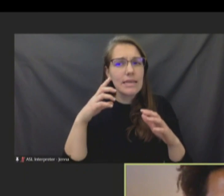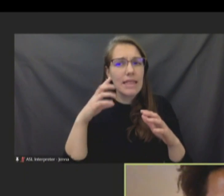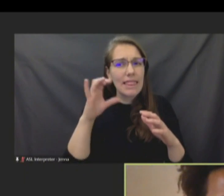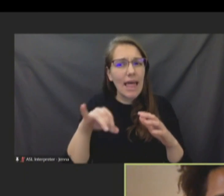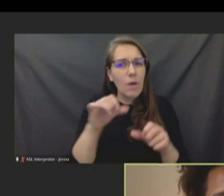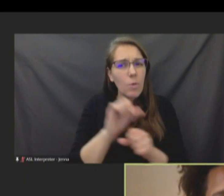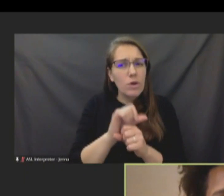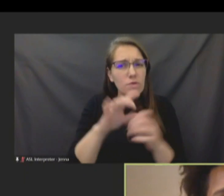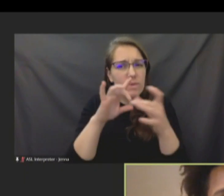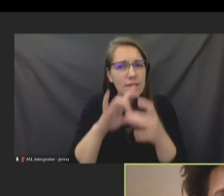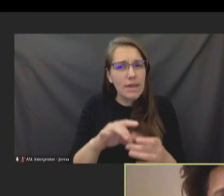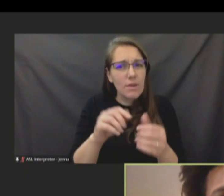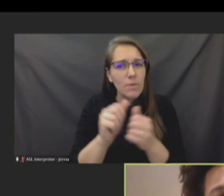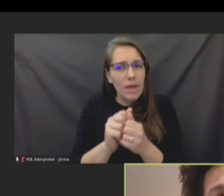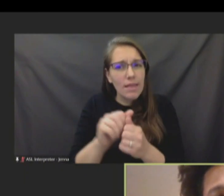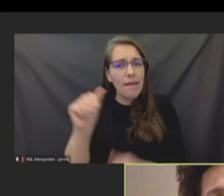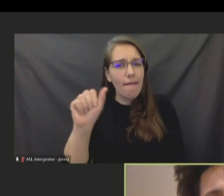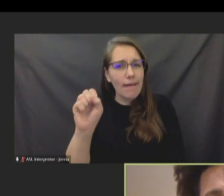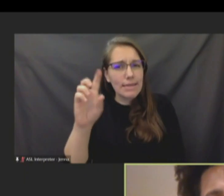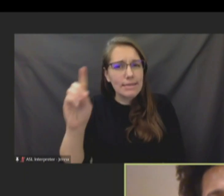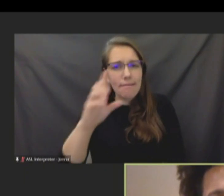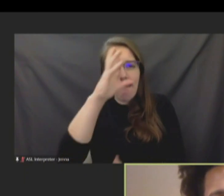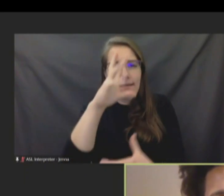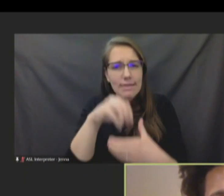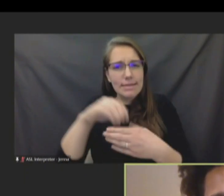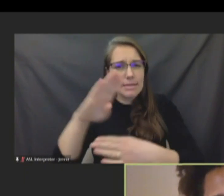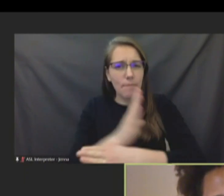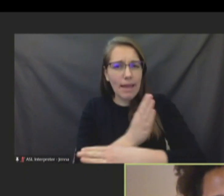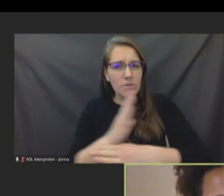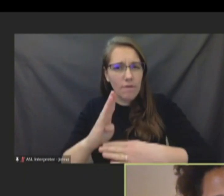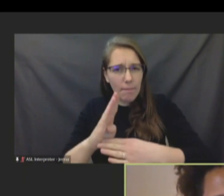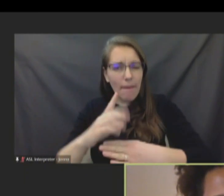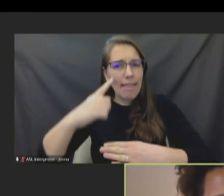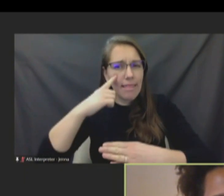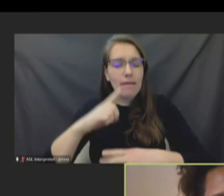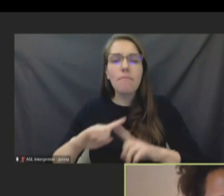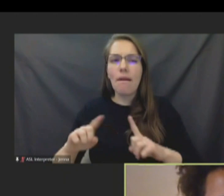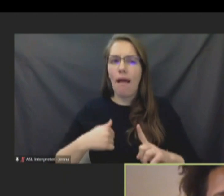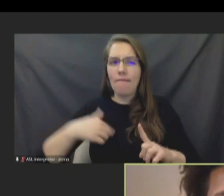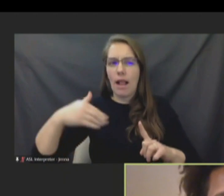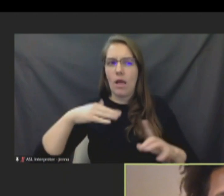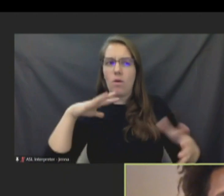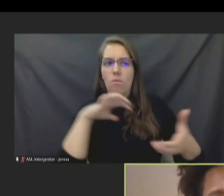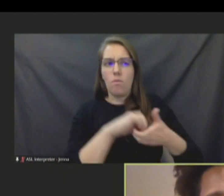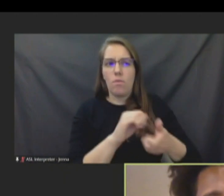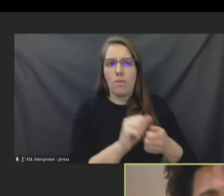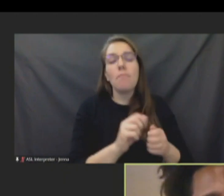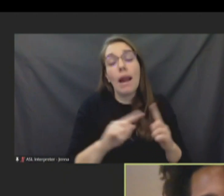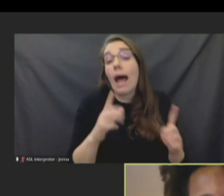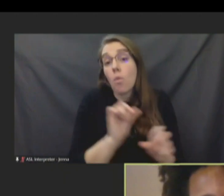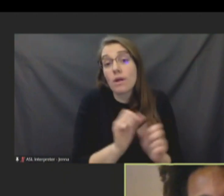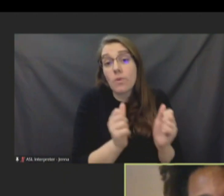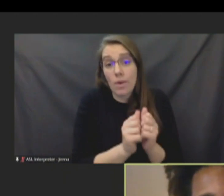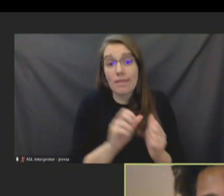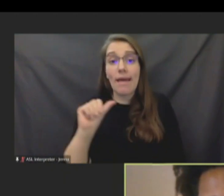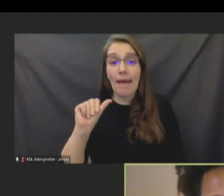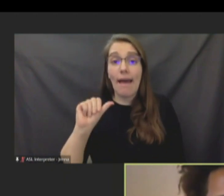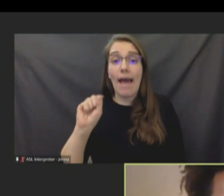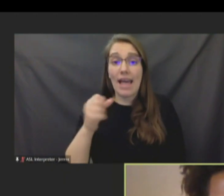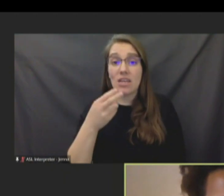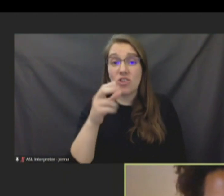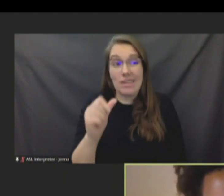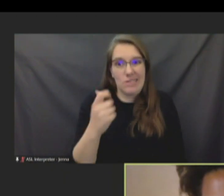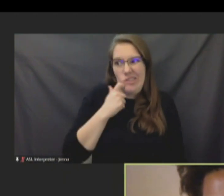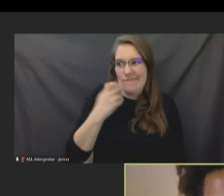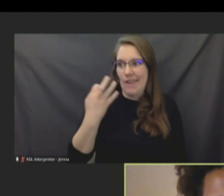spectrum. Now, I have not worked a lot with her, but I know we've connected with Asha, and I've connected with her just last